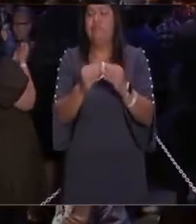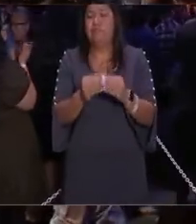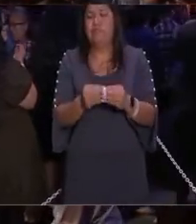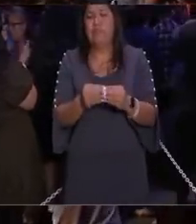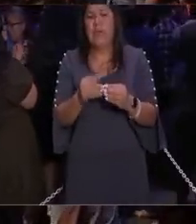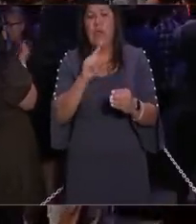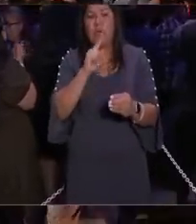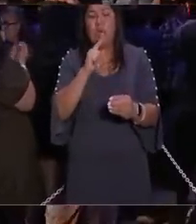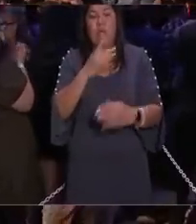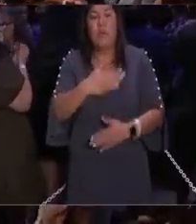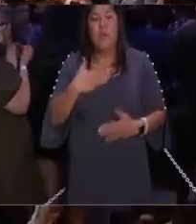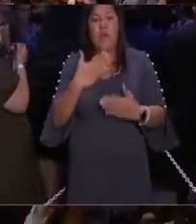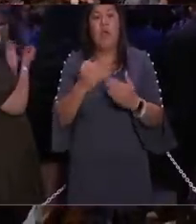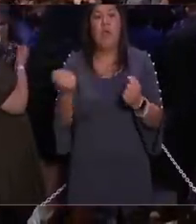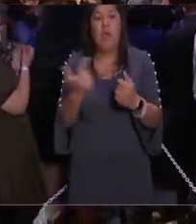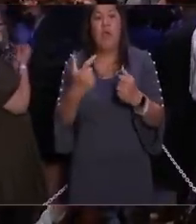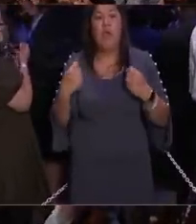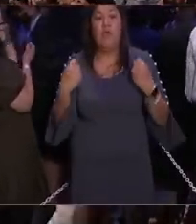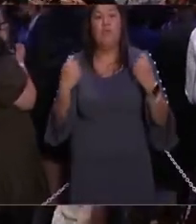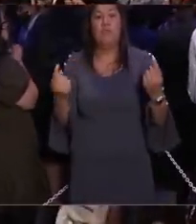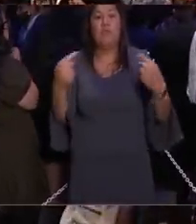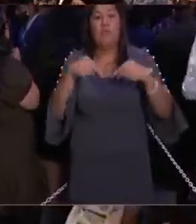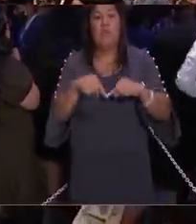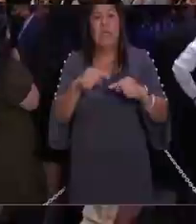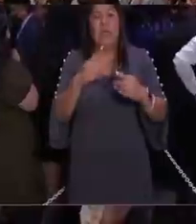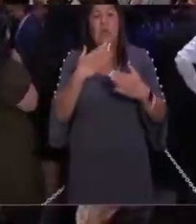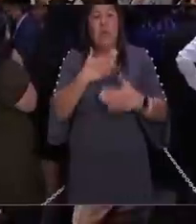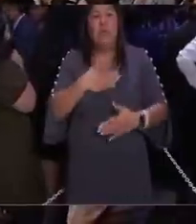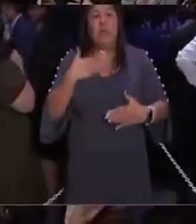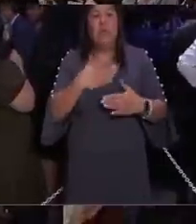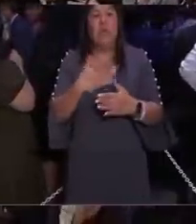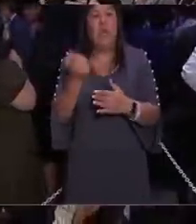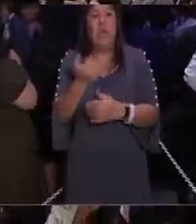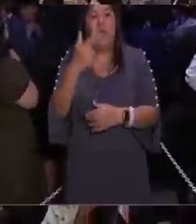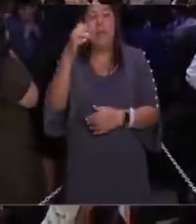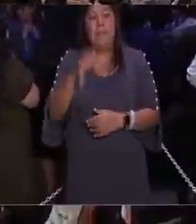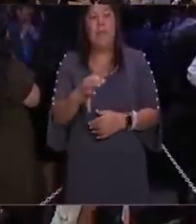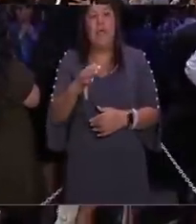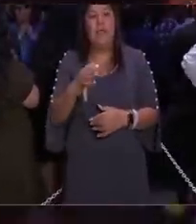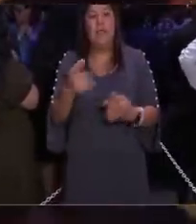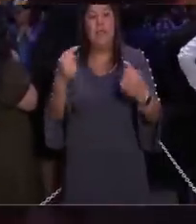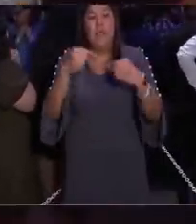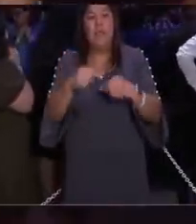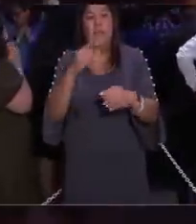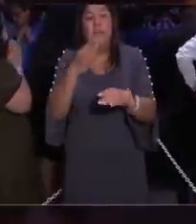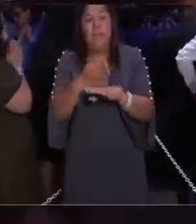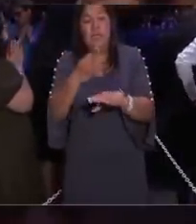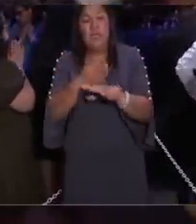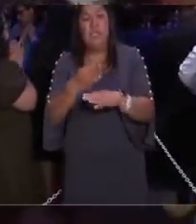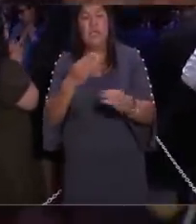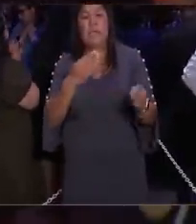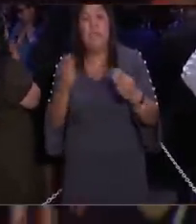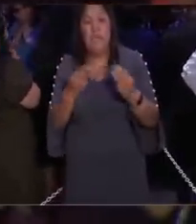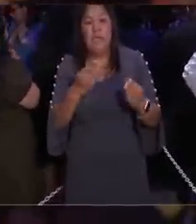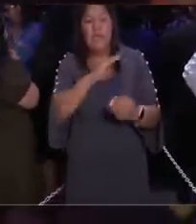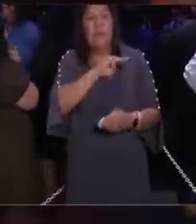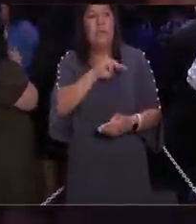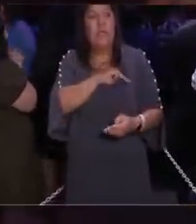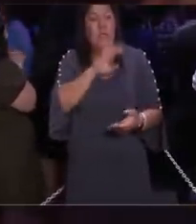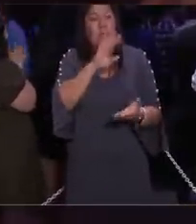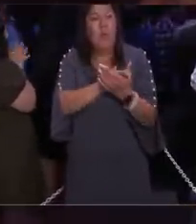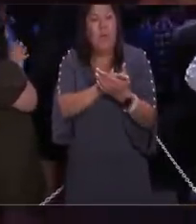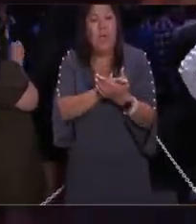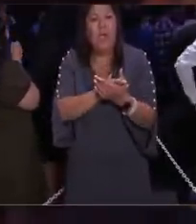I want to appreciate all of you who have come. I want to appreciate all of our pastors who have come, bishops and ministers, your wives